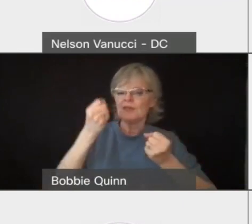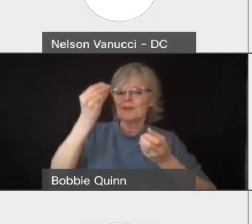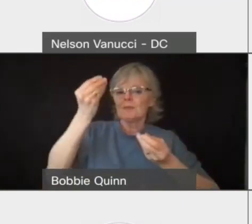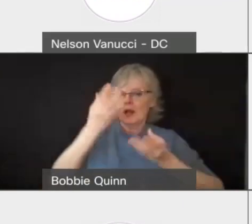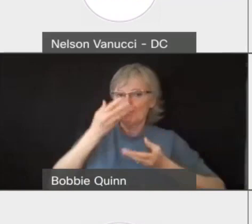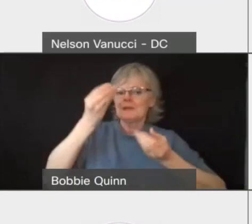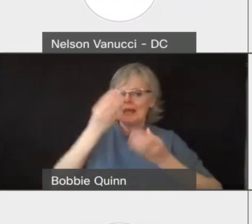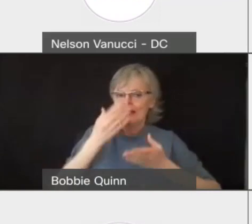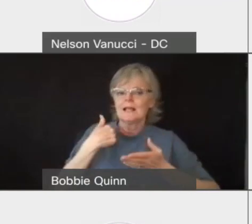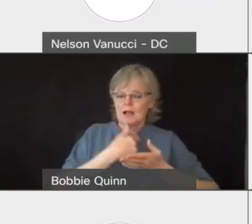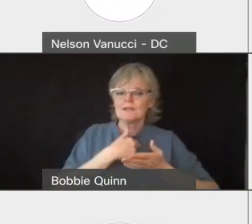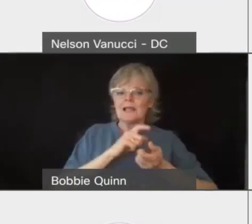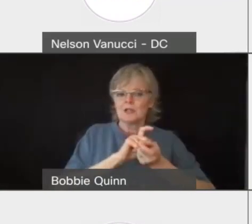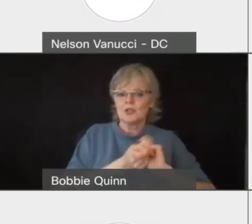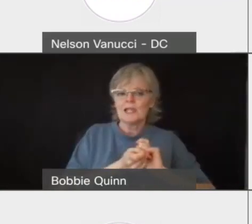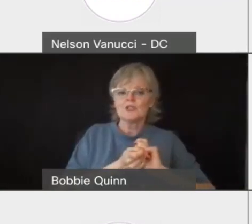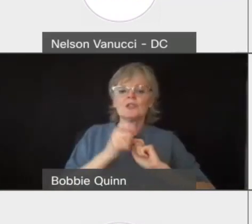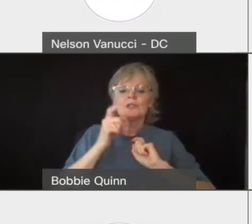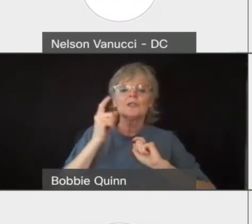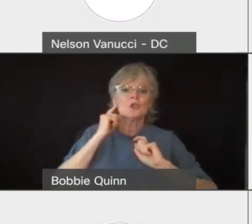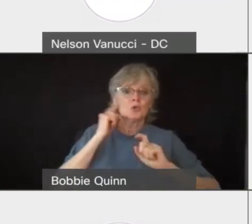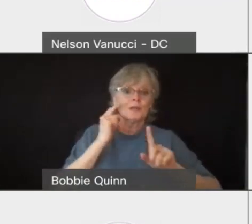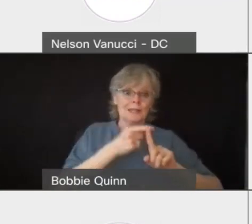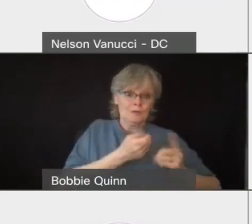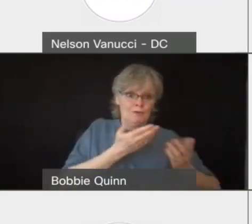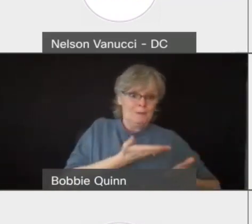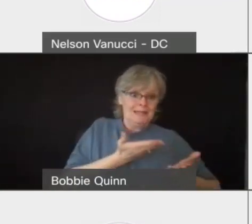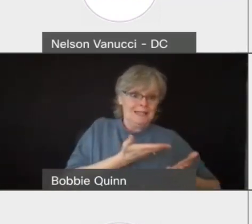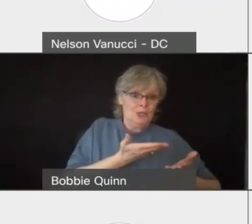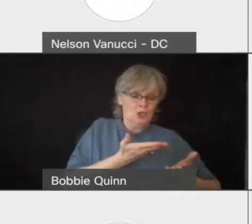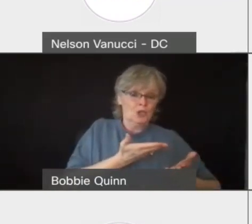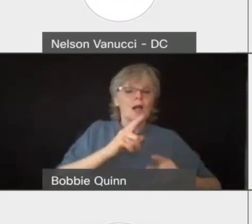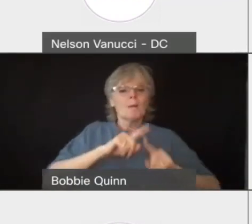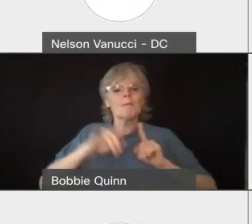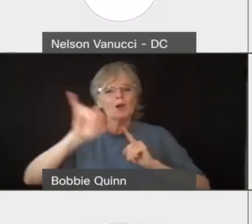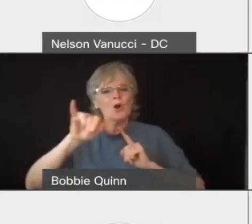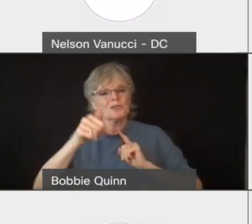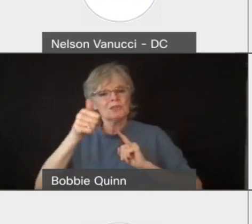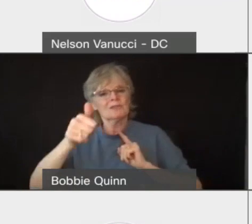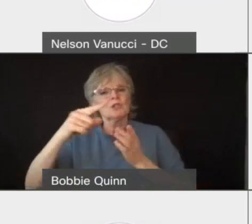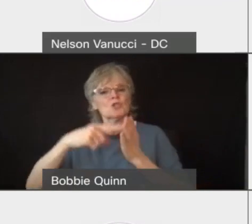changes. So you will hear it here, but you should also regularly check the